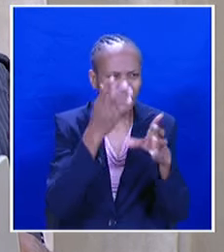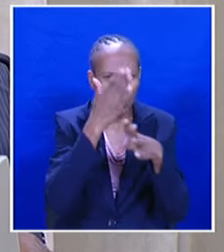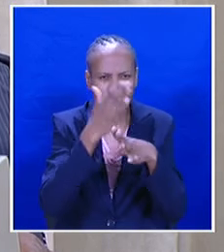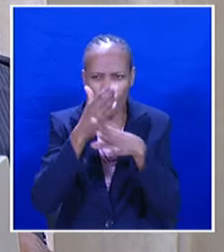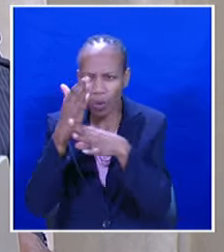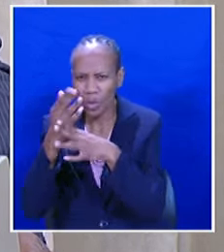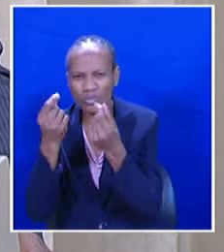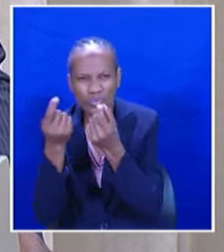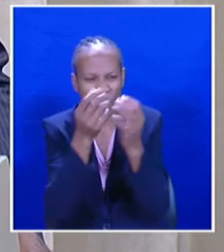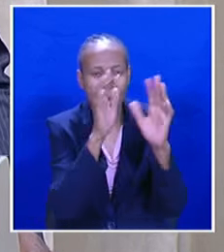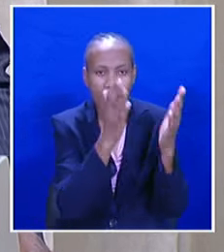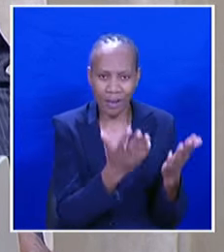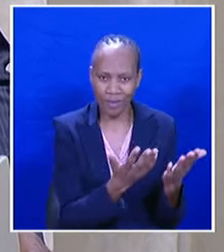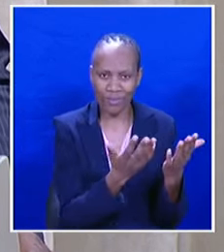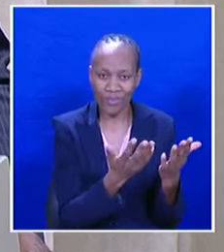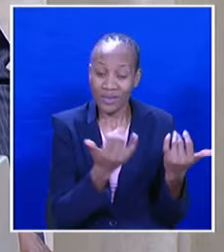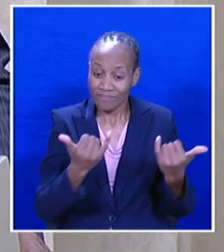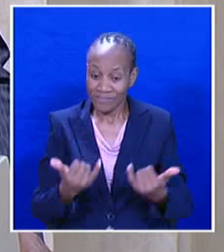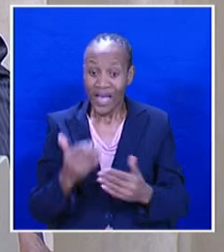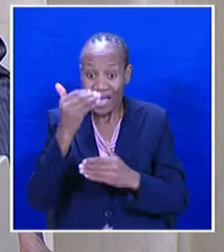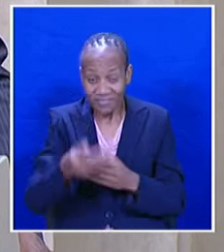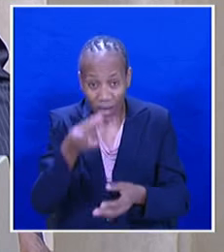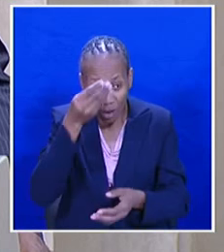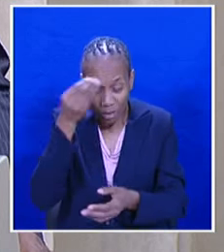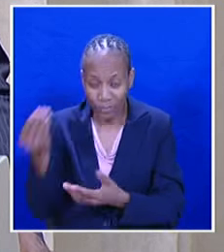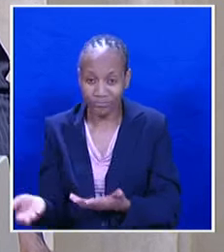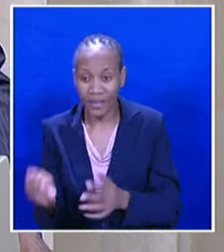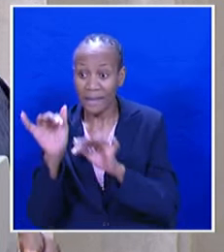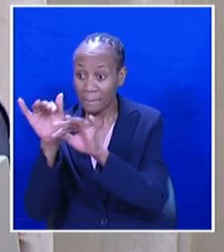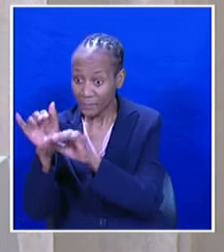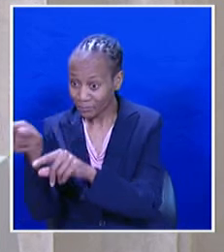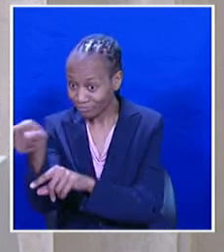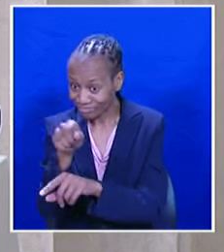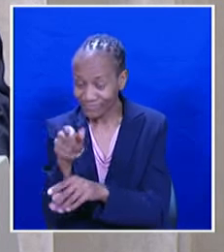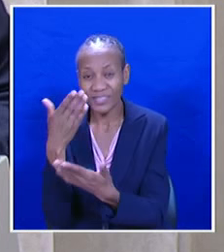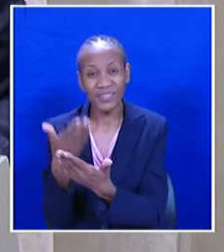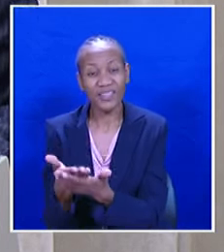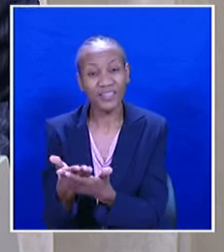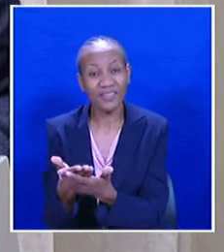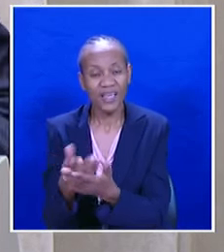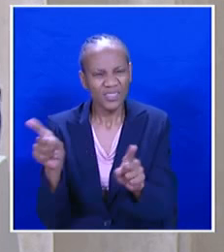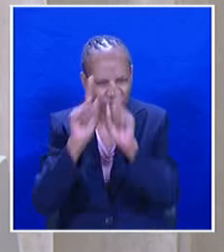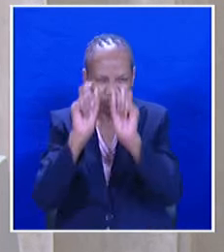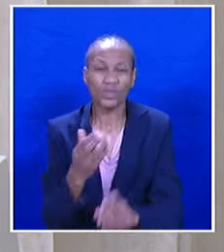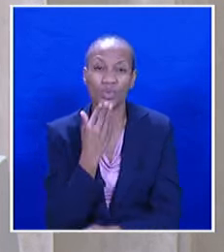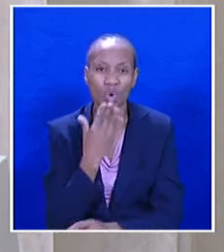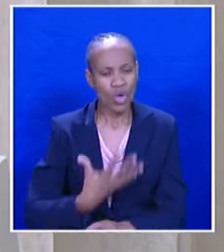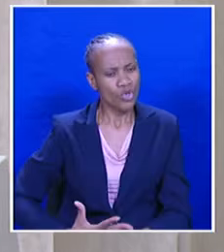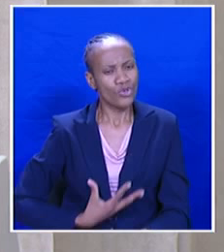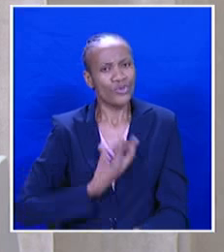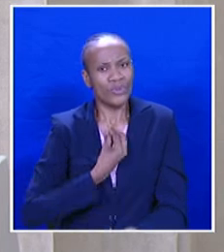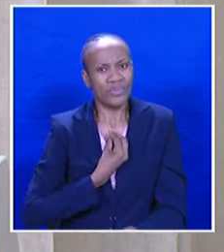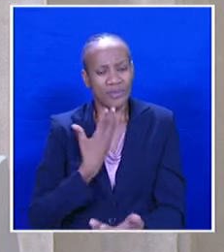so doing, they are in the main, particularly for young people, training ground to